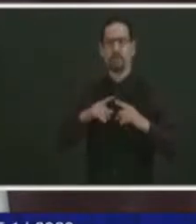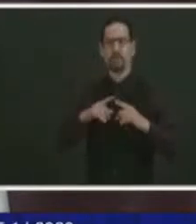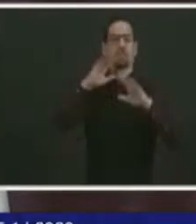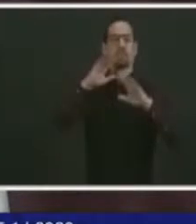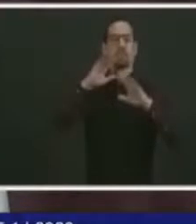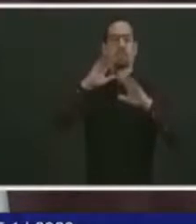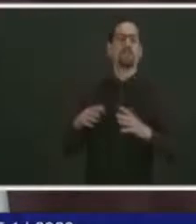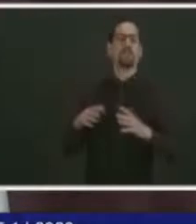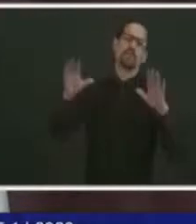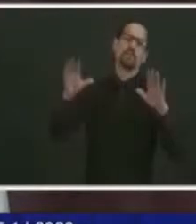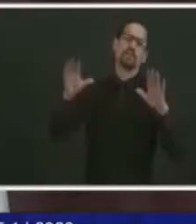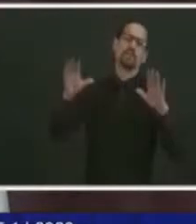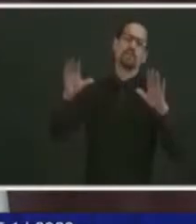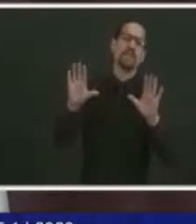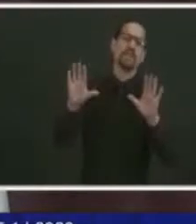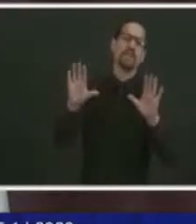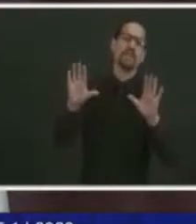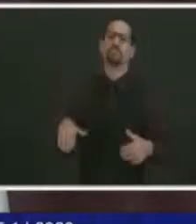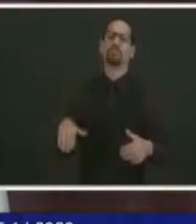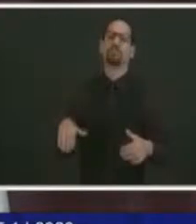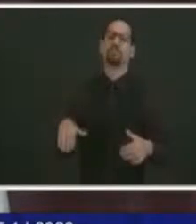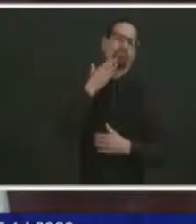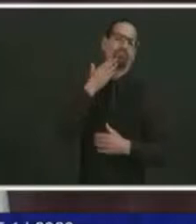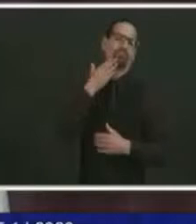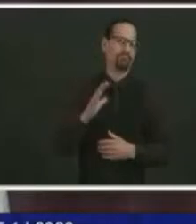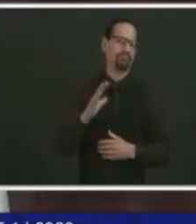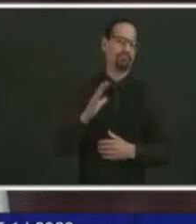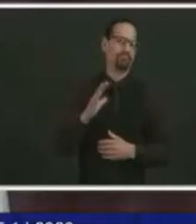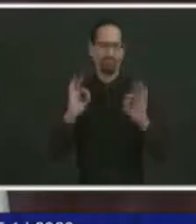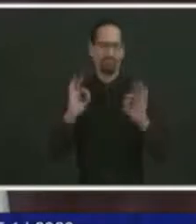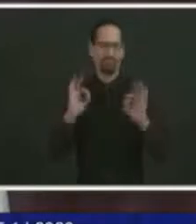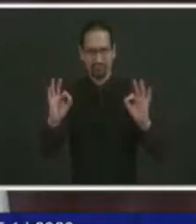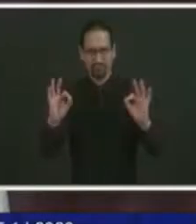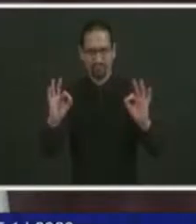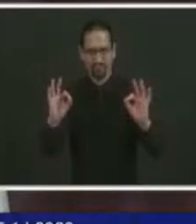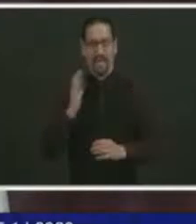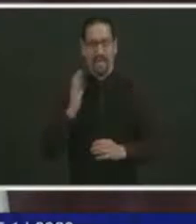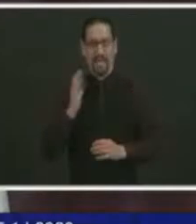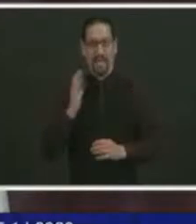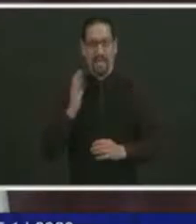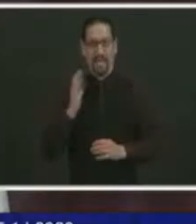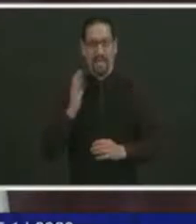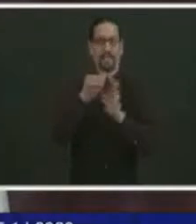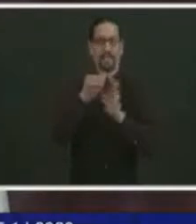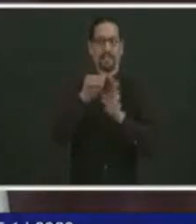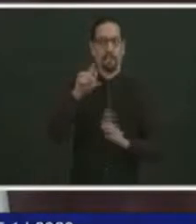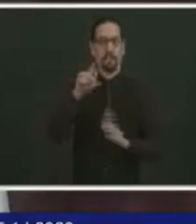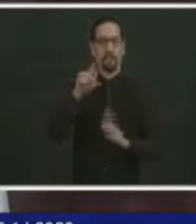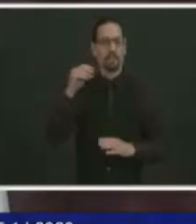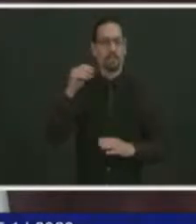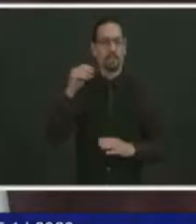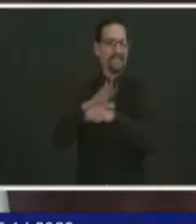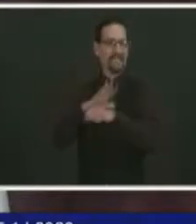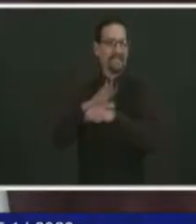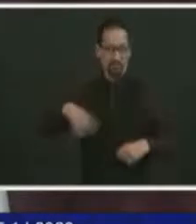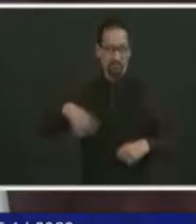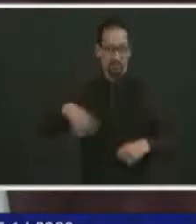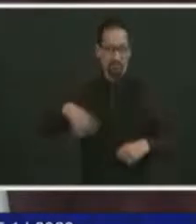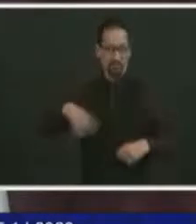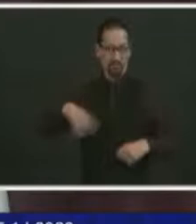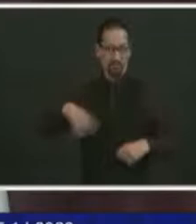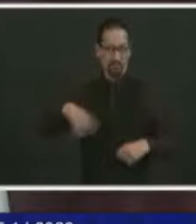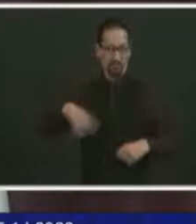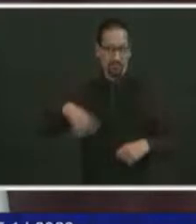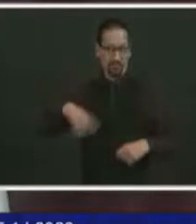weekend, which is the good news. And our state parks and beaches were the busiest been since we started this, even busier